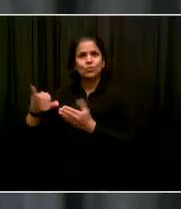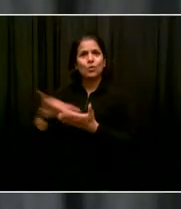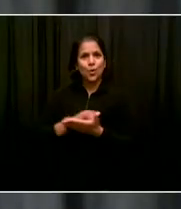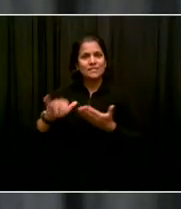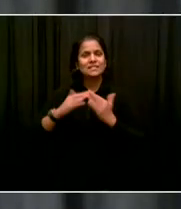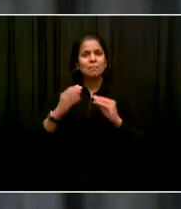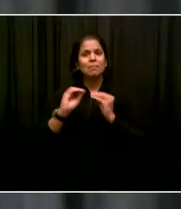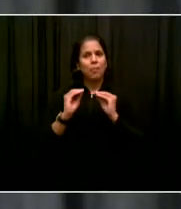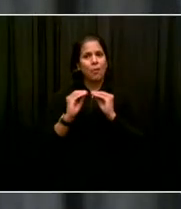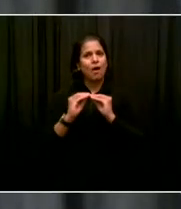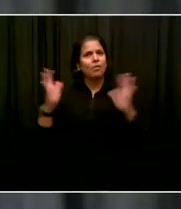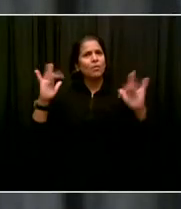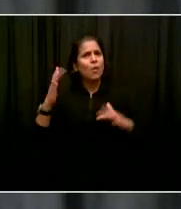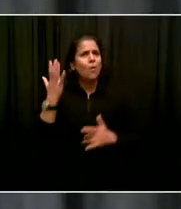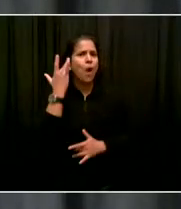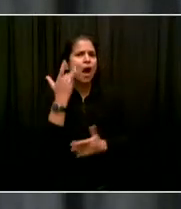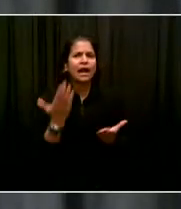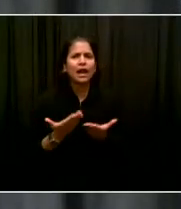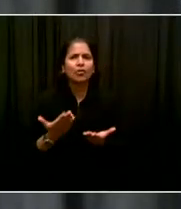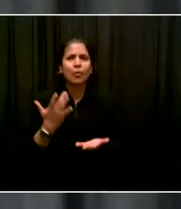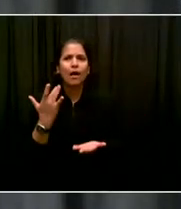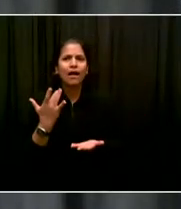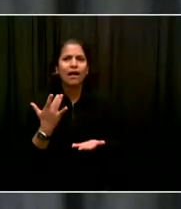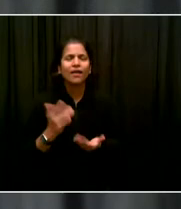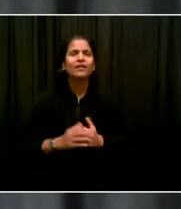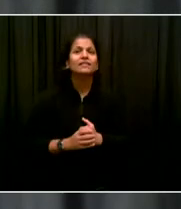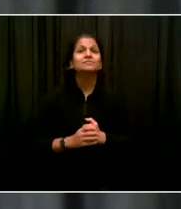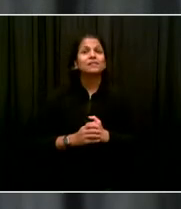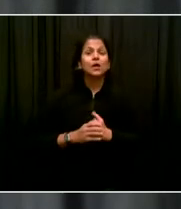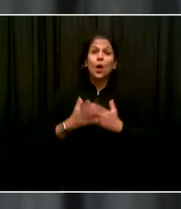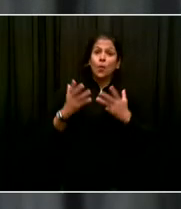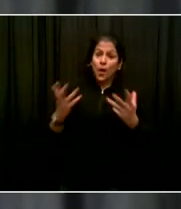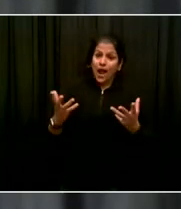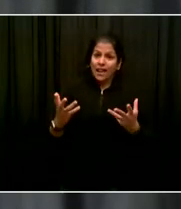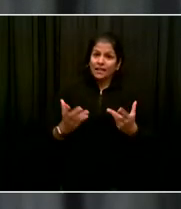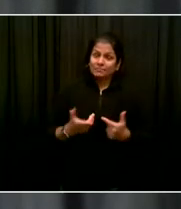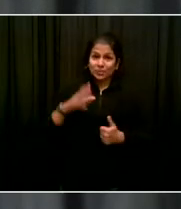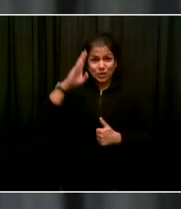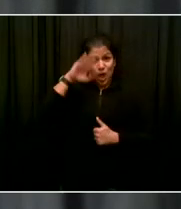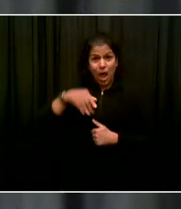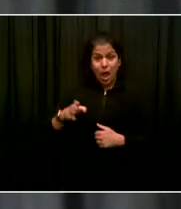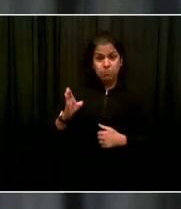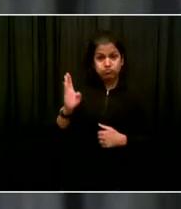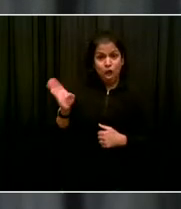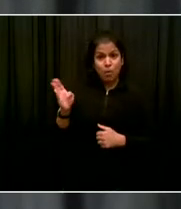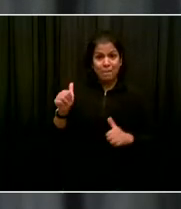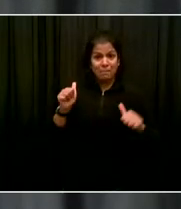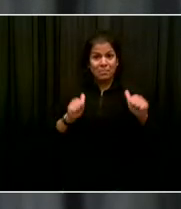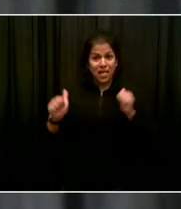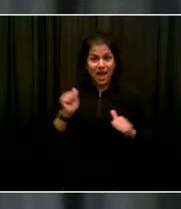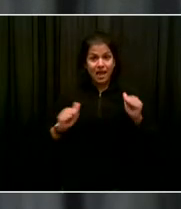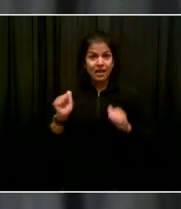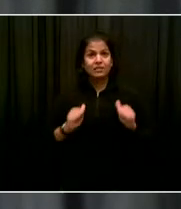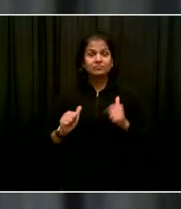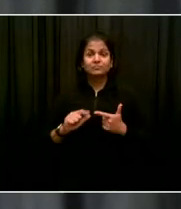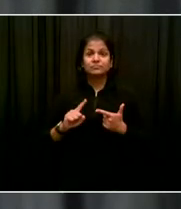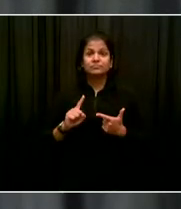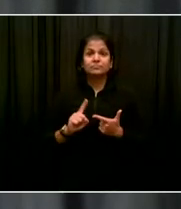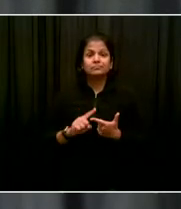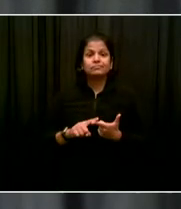about, you know, a lot of these Broadway shows are closed. And so we really can't get back to